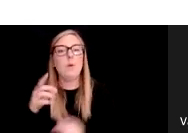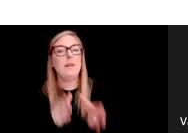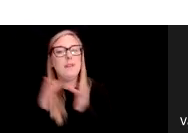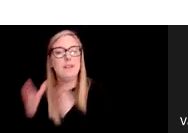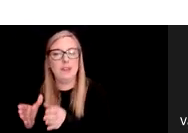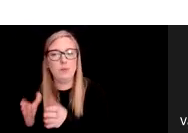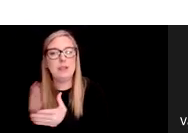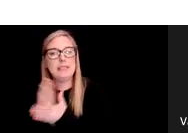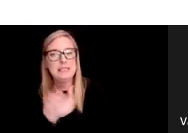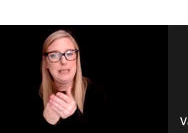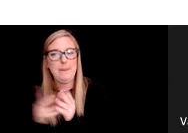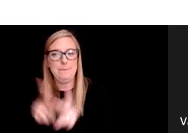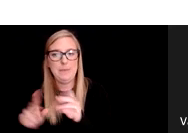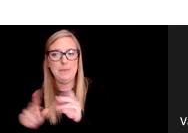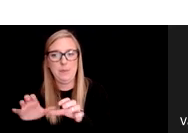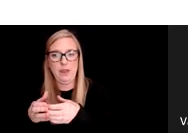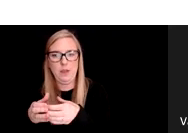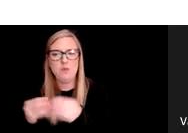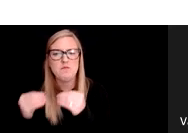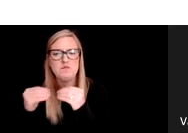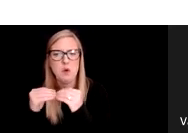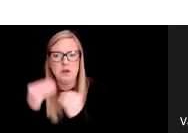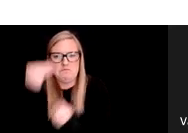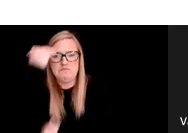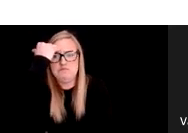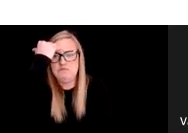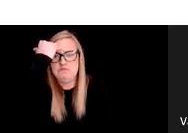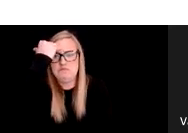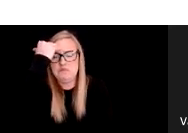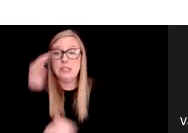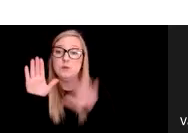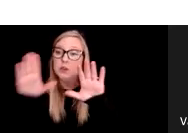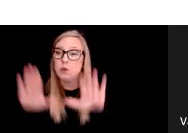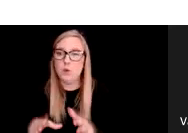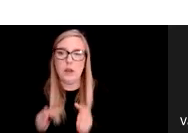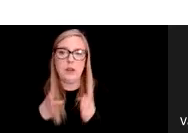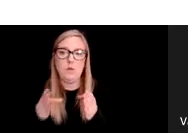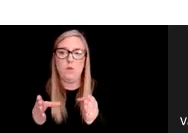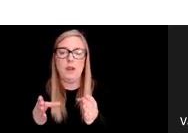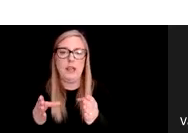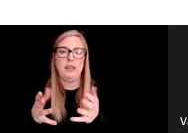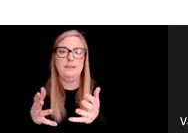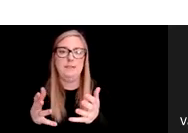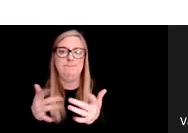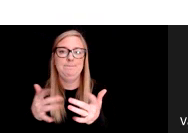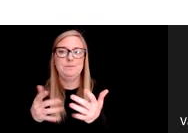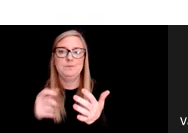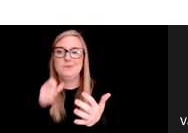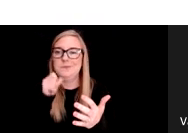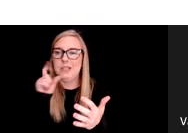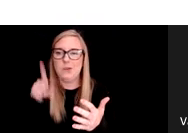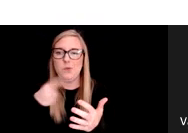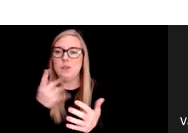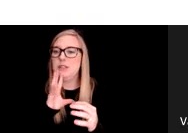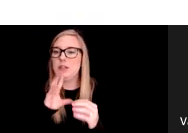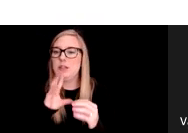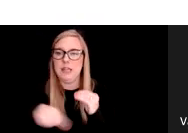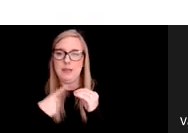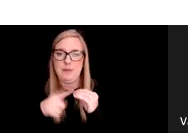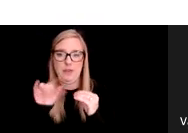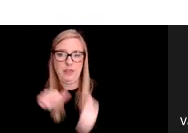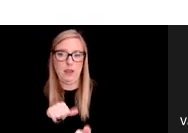had some members that were a little bit more well-versed. So it was a great way to not only talk about that approach and